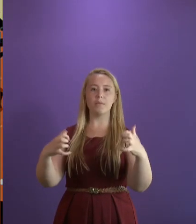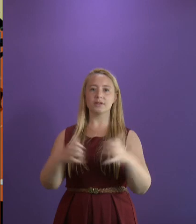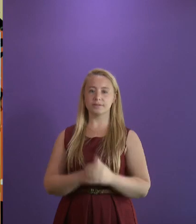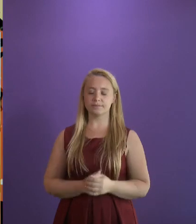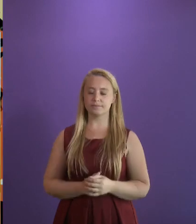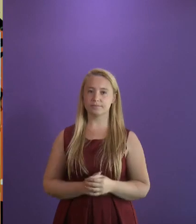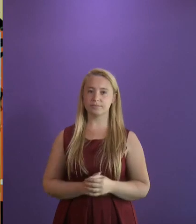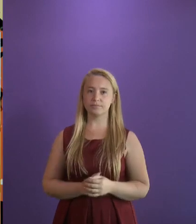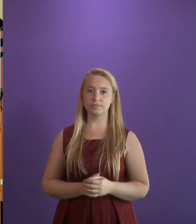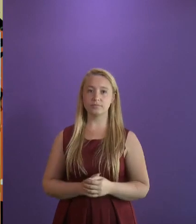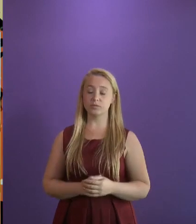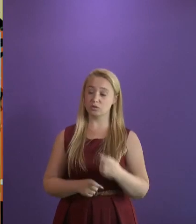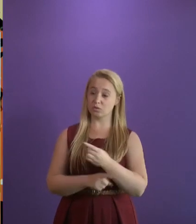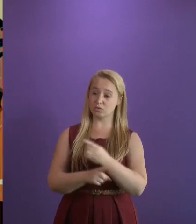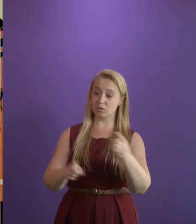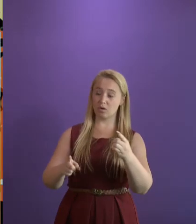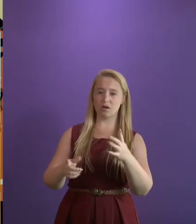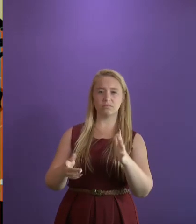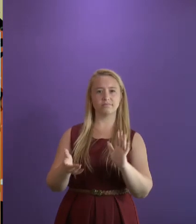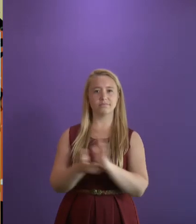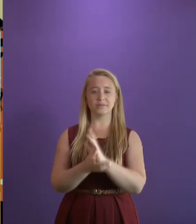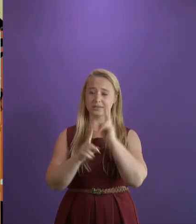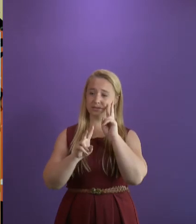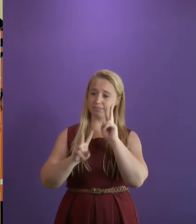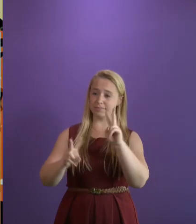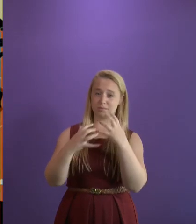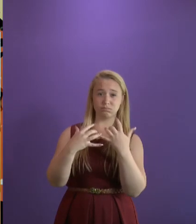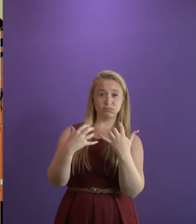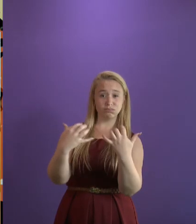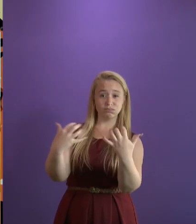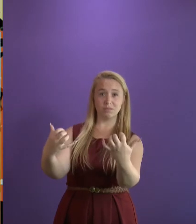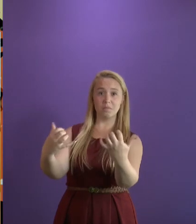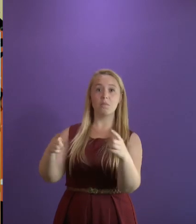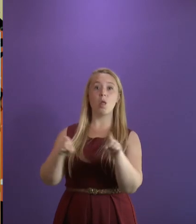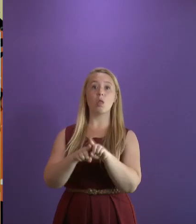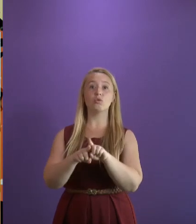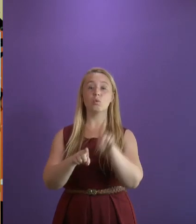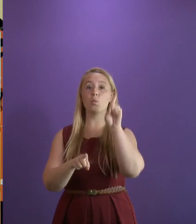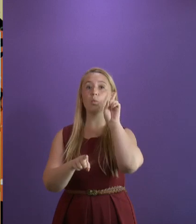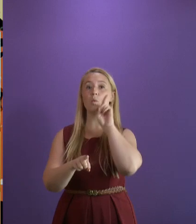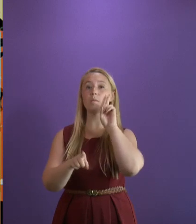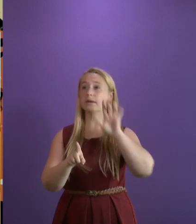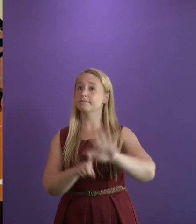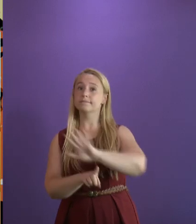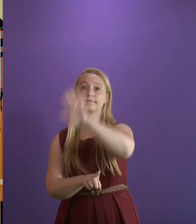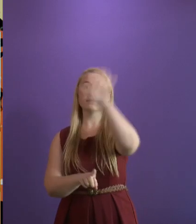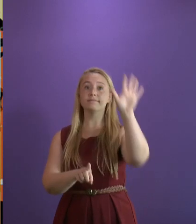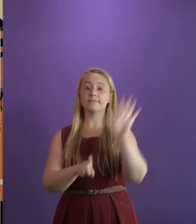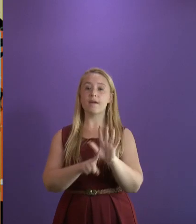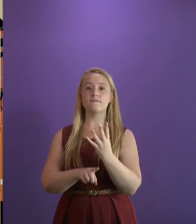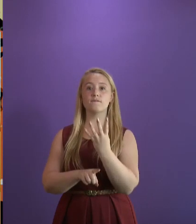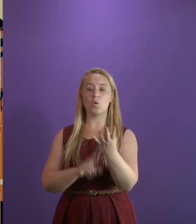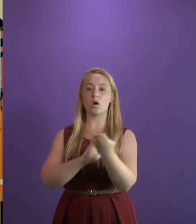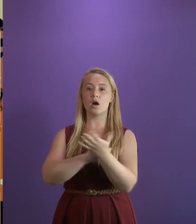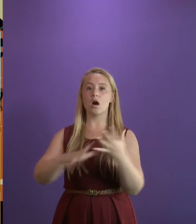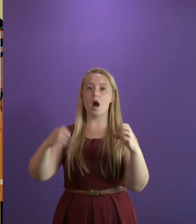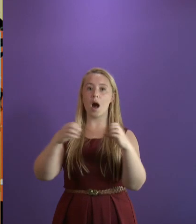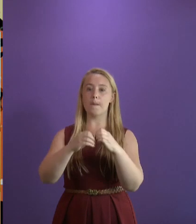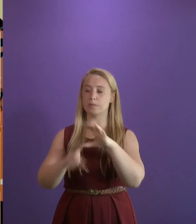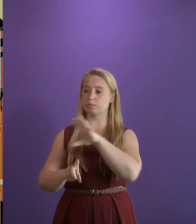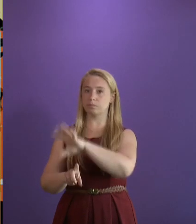here today, and it's great to see the place so full, we're joined by women from across Scotland at 4 regional hubs via